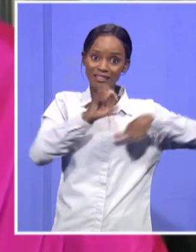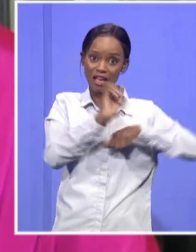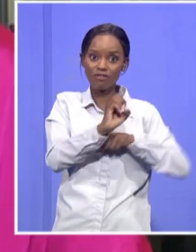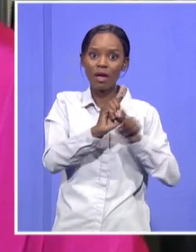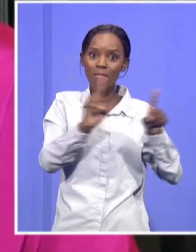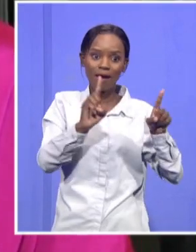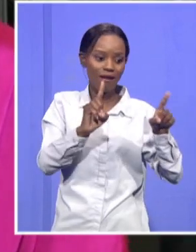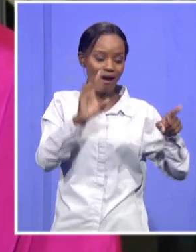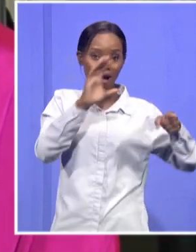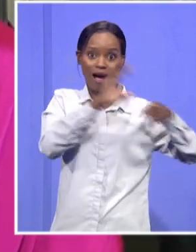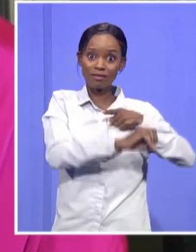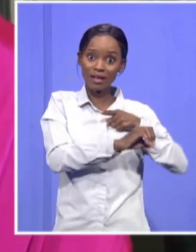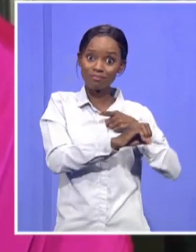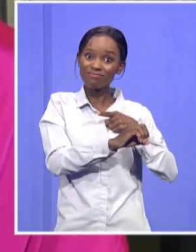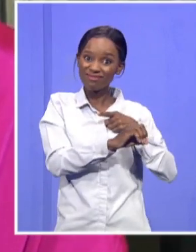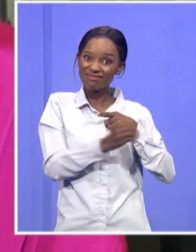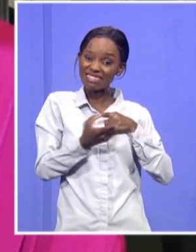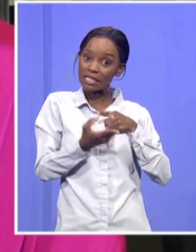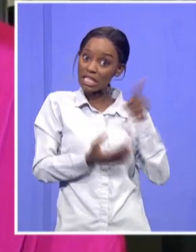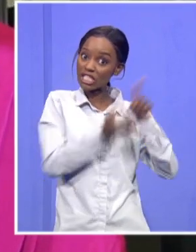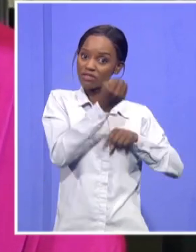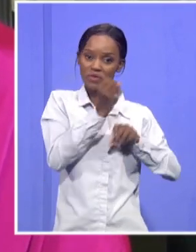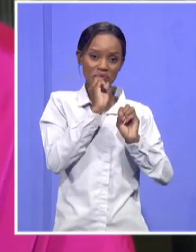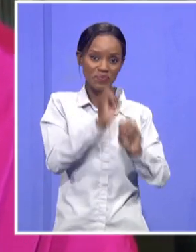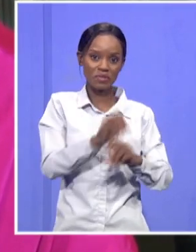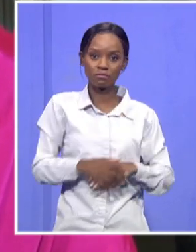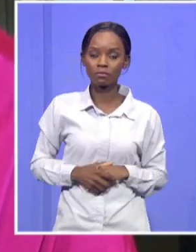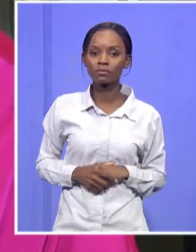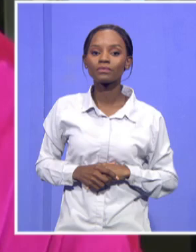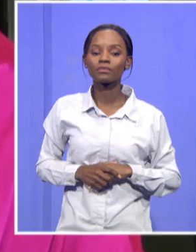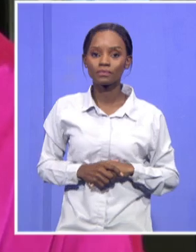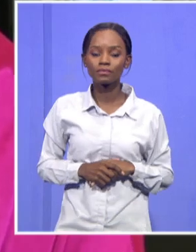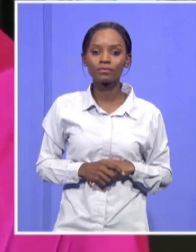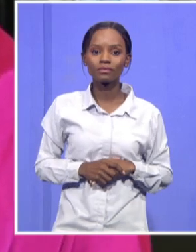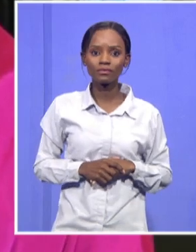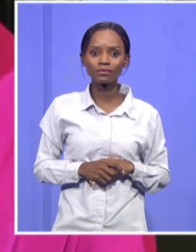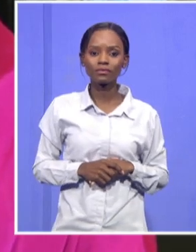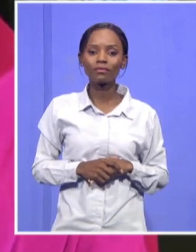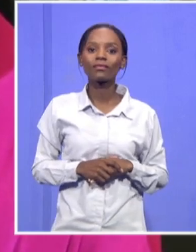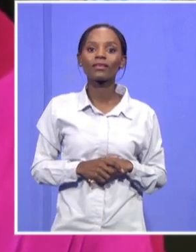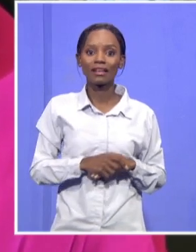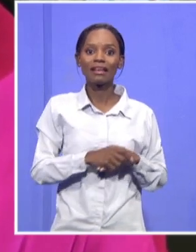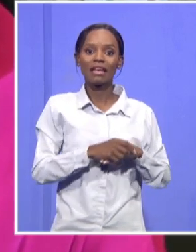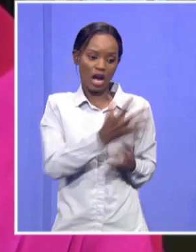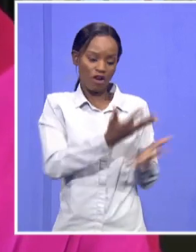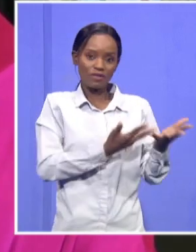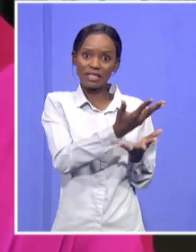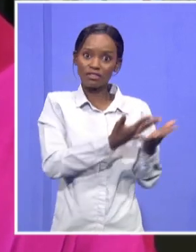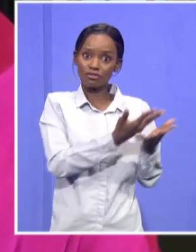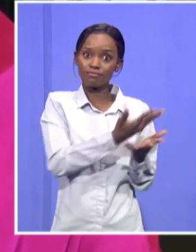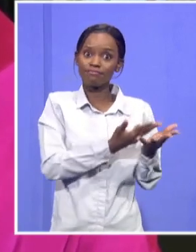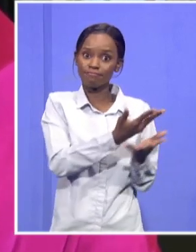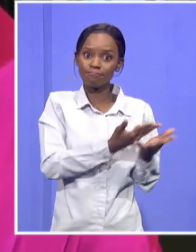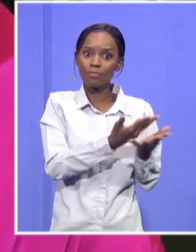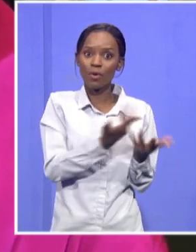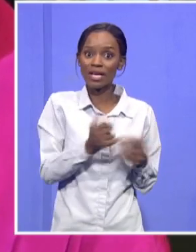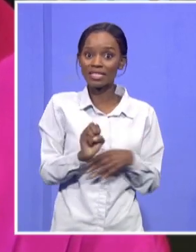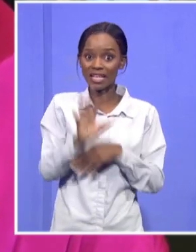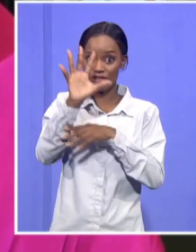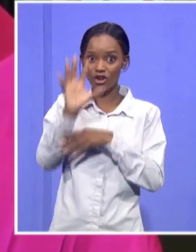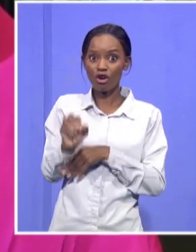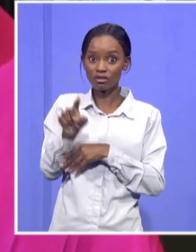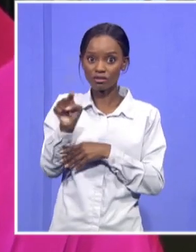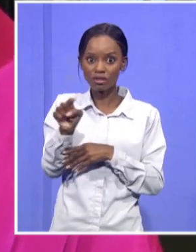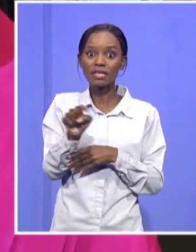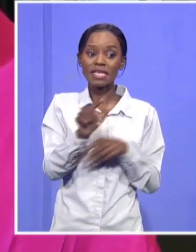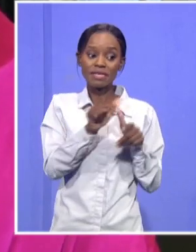are not where we want them to be. What has been the importance or the significance of bringing this conversation to the African continent? Well, I